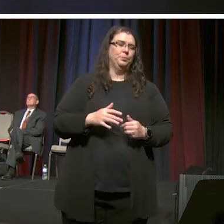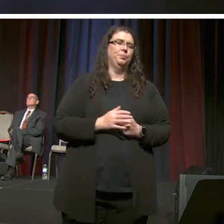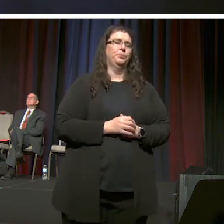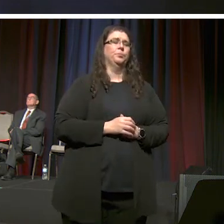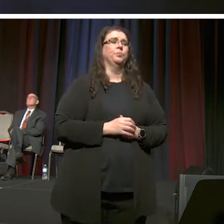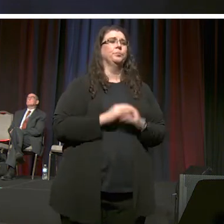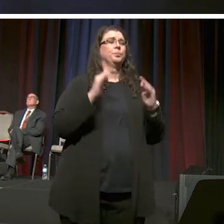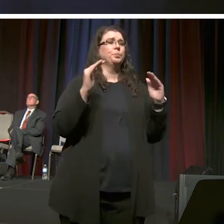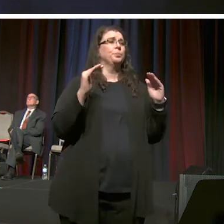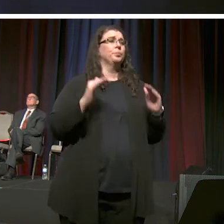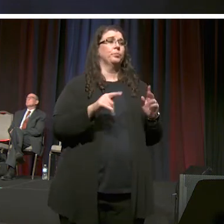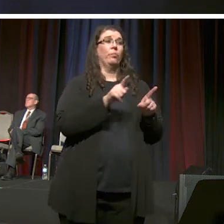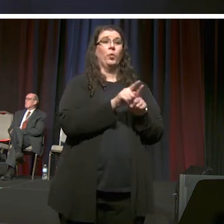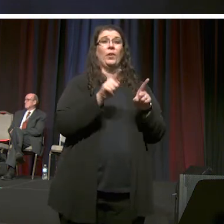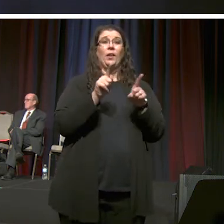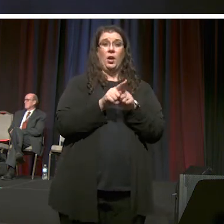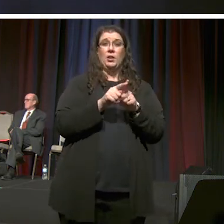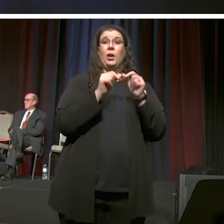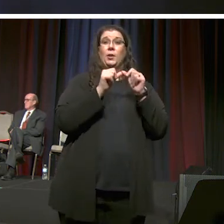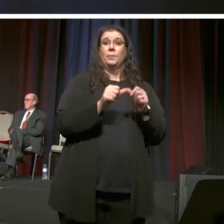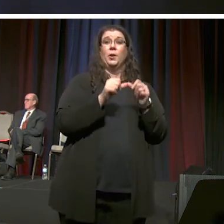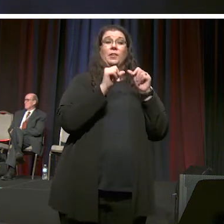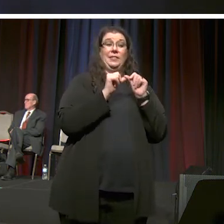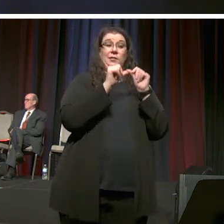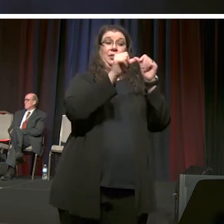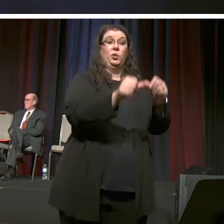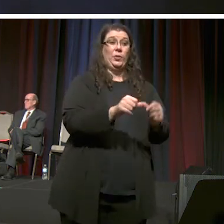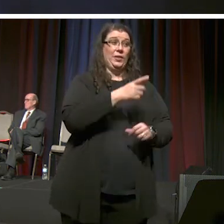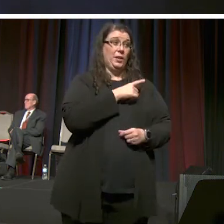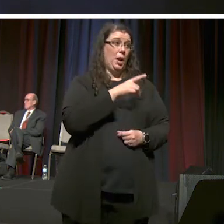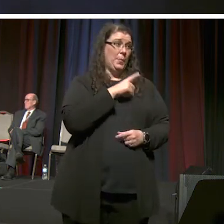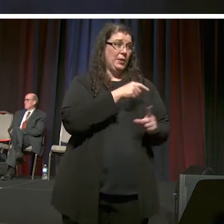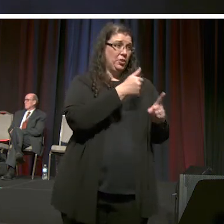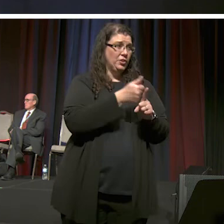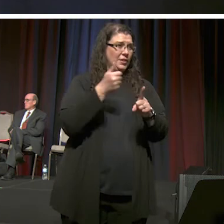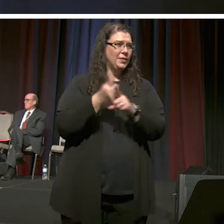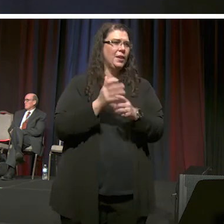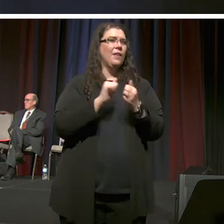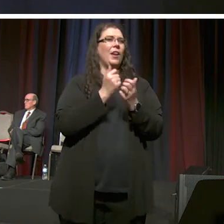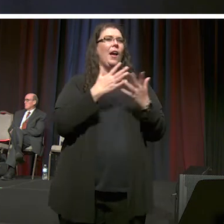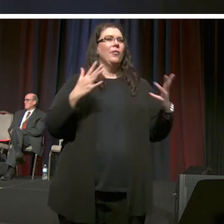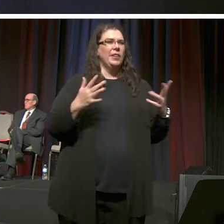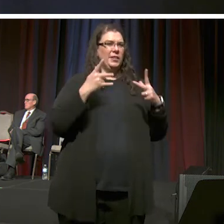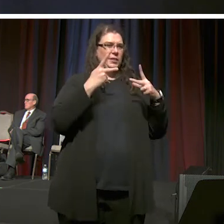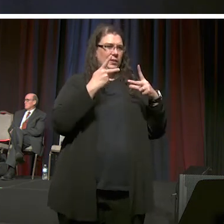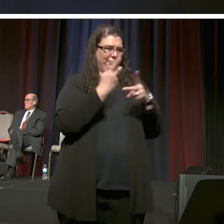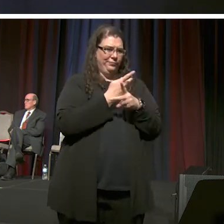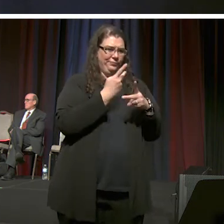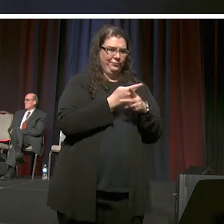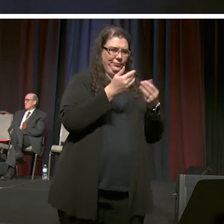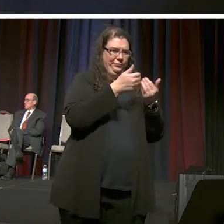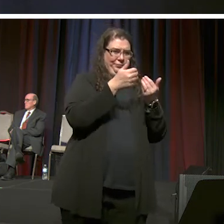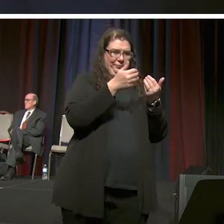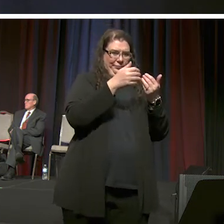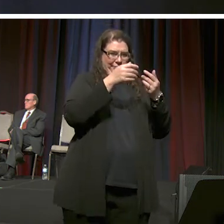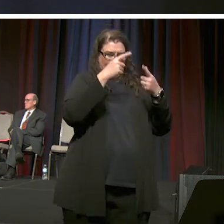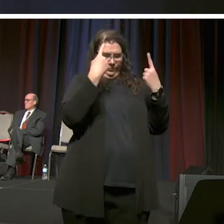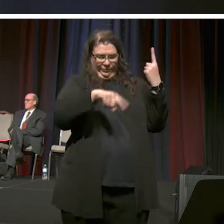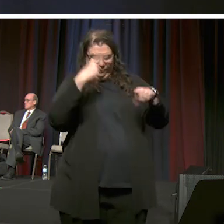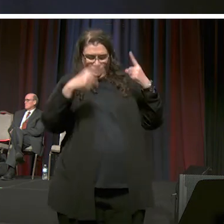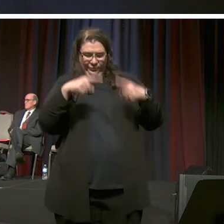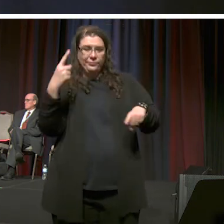We also, as a part of the continuation of the denomination and how things are sorted out in our legislation, calls